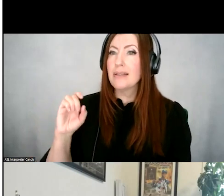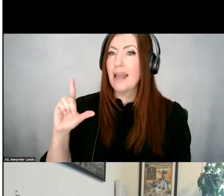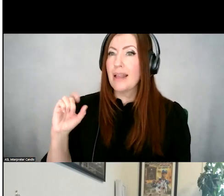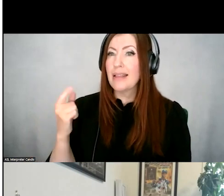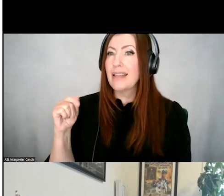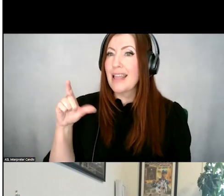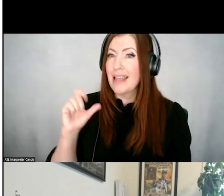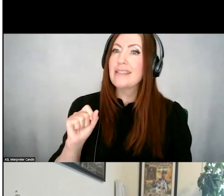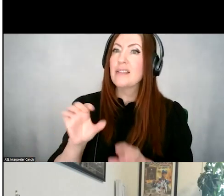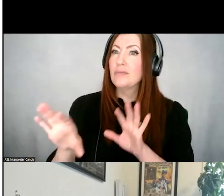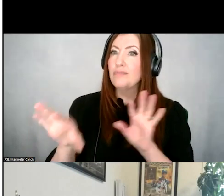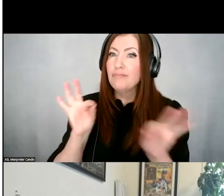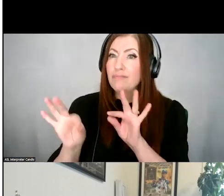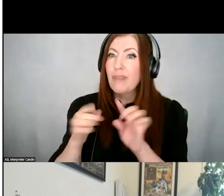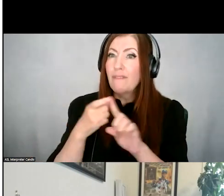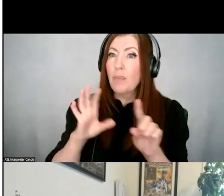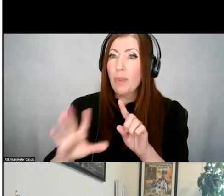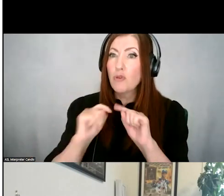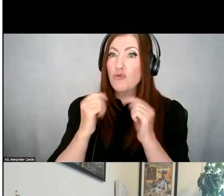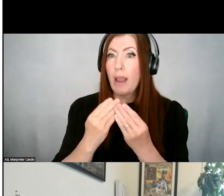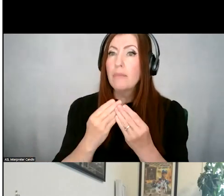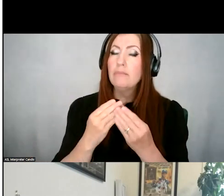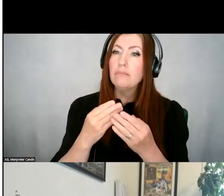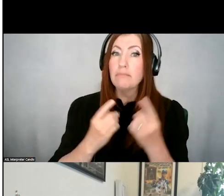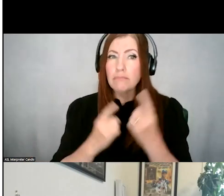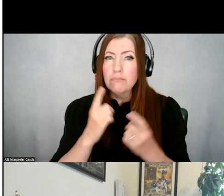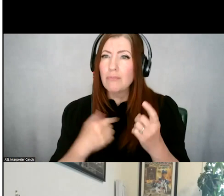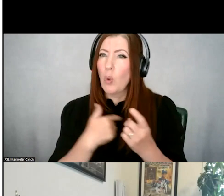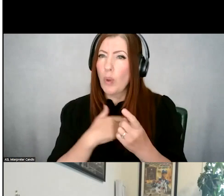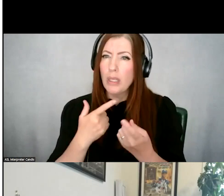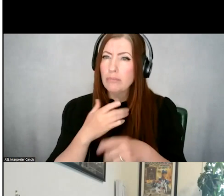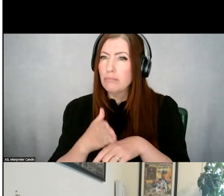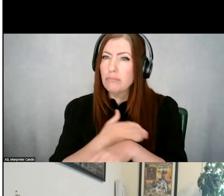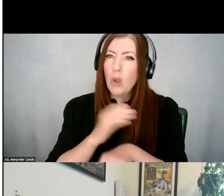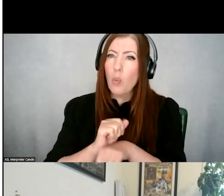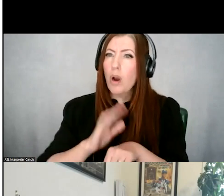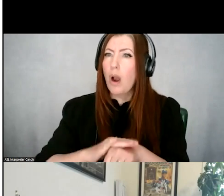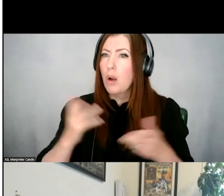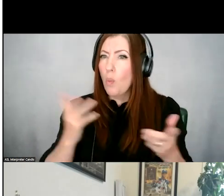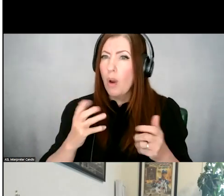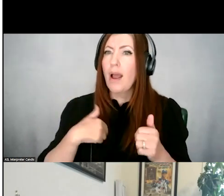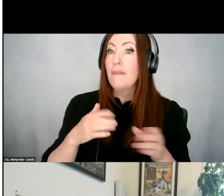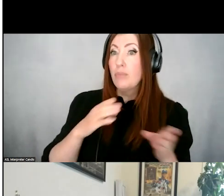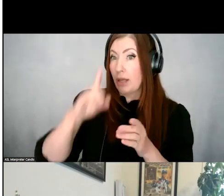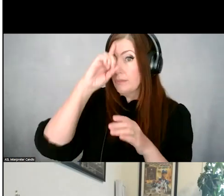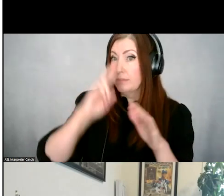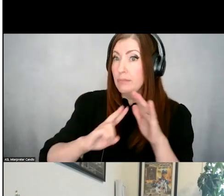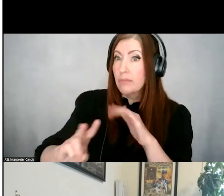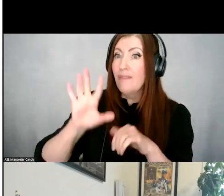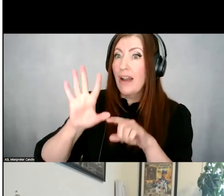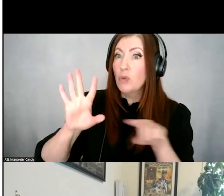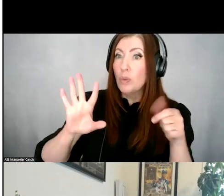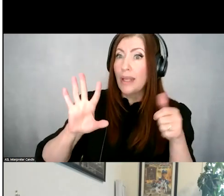we ask them what they want us to work on. And we usually have a plan for about a 5 to 10 year span. And